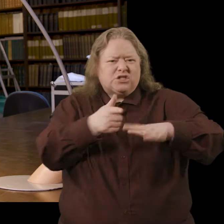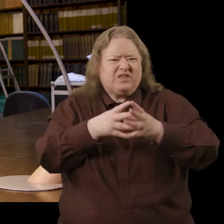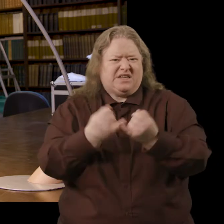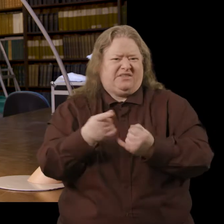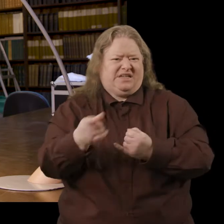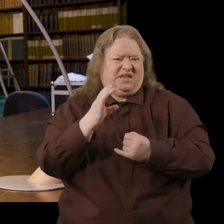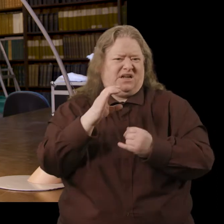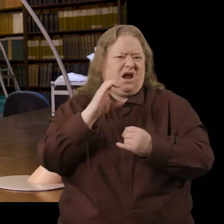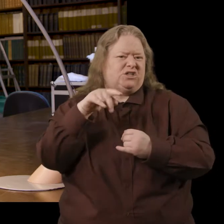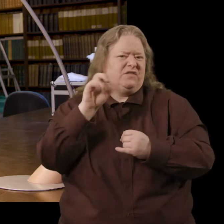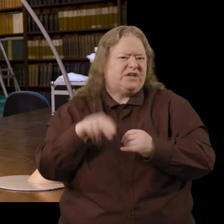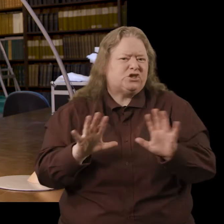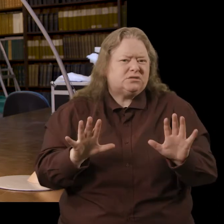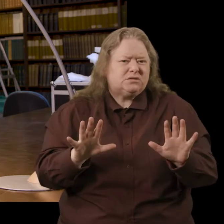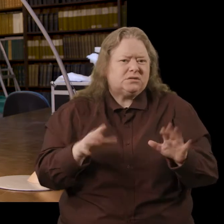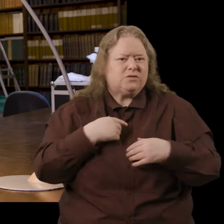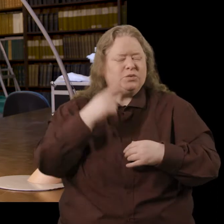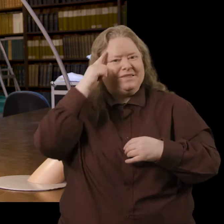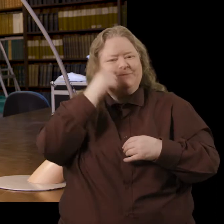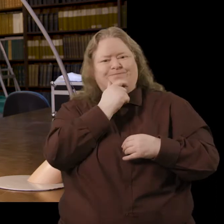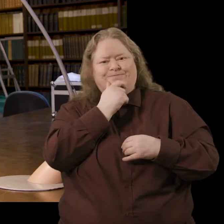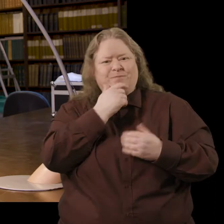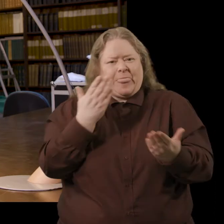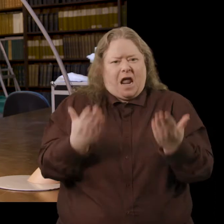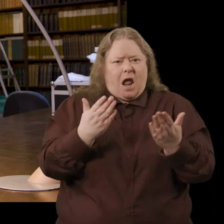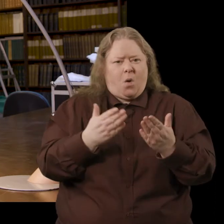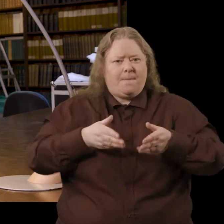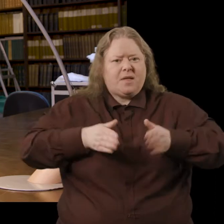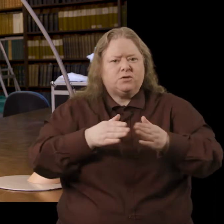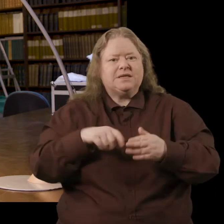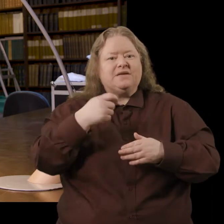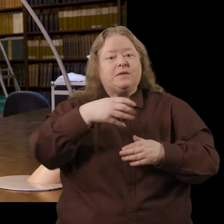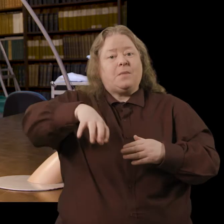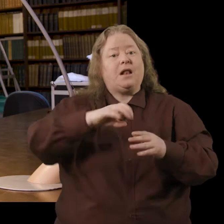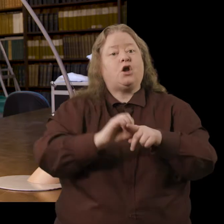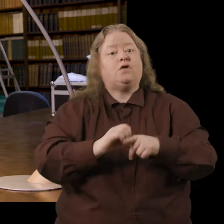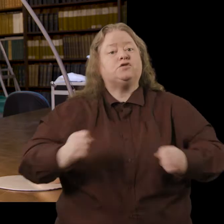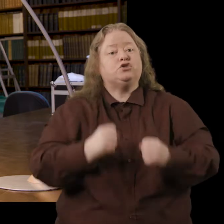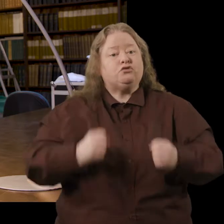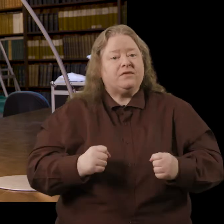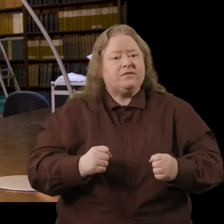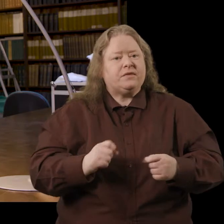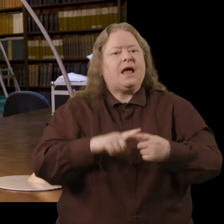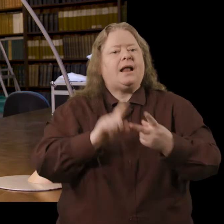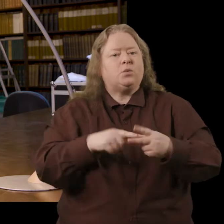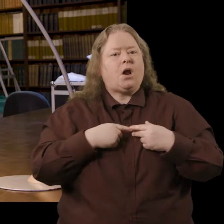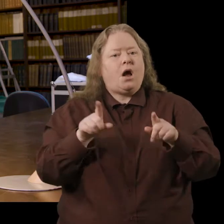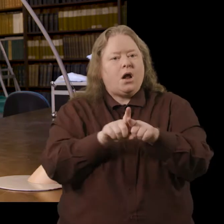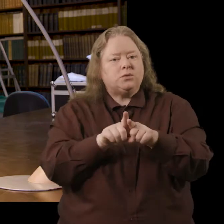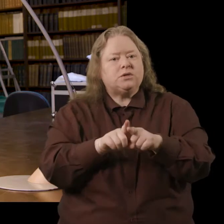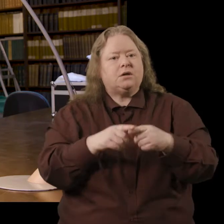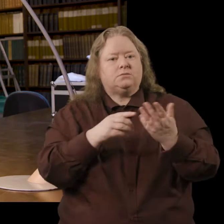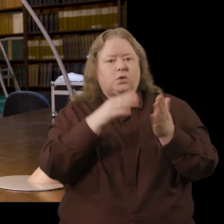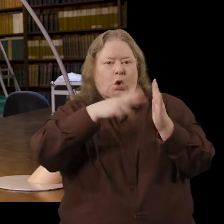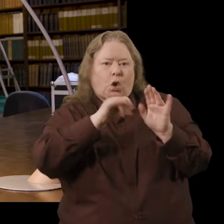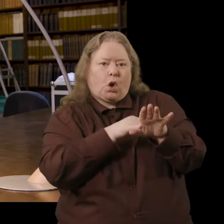that in conservation. So I had to come up with a method that would give the bell enough strength, and which we could also then colour in